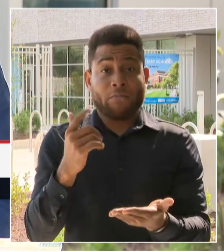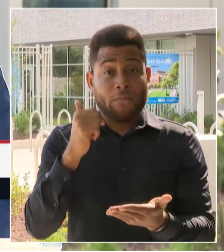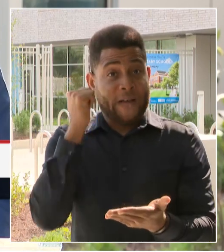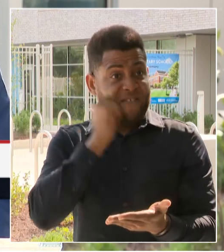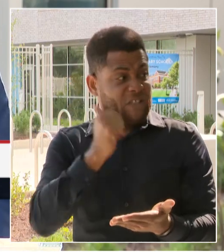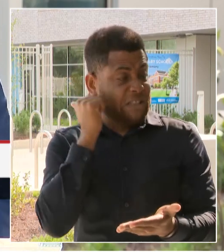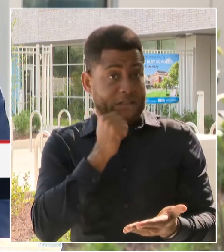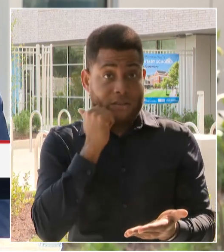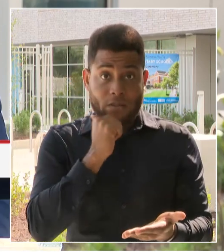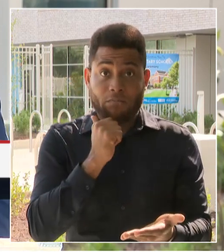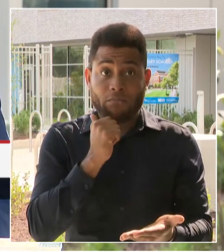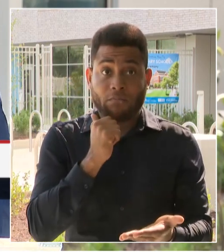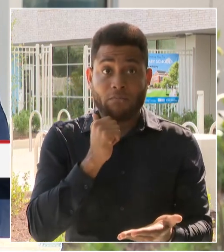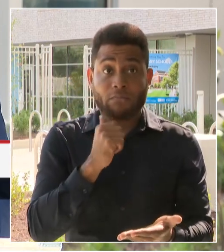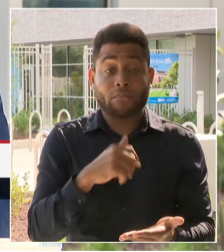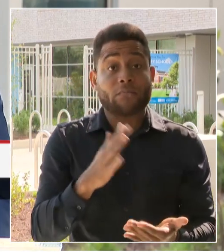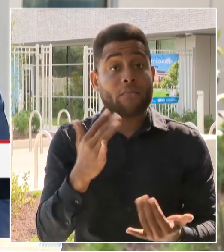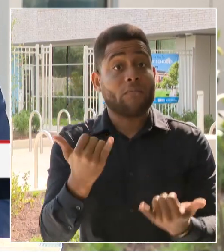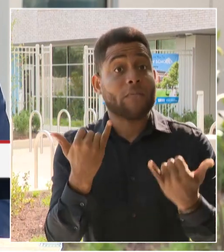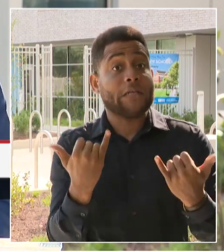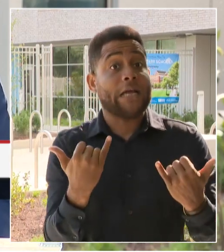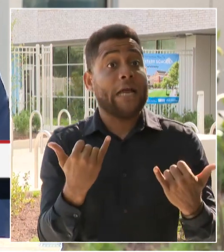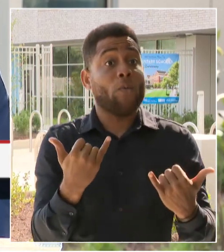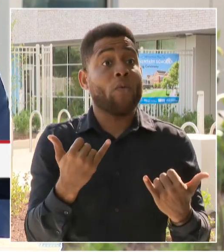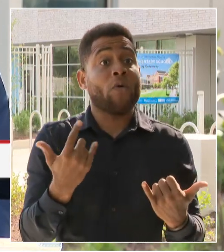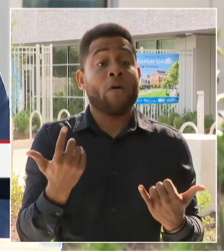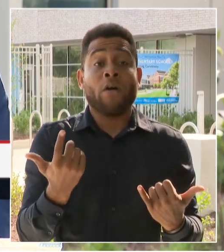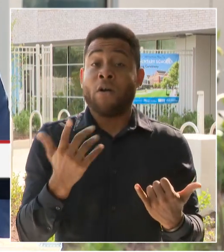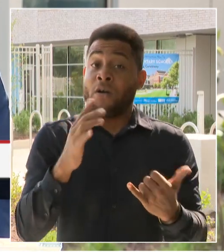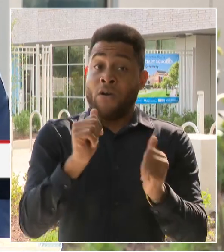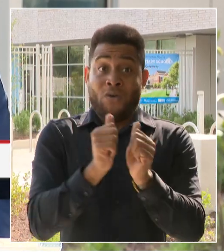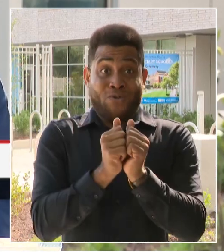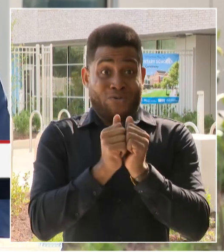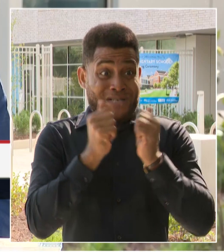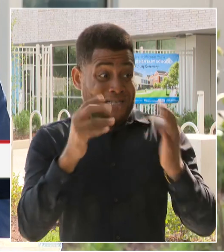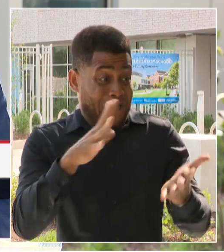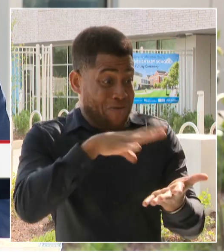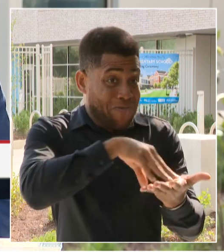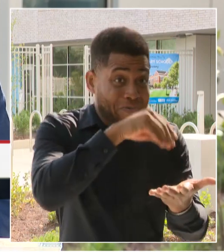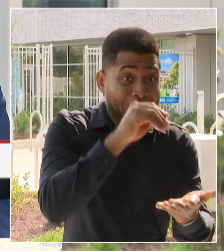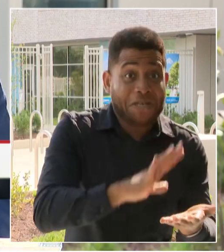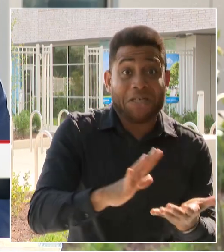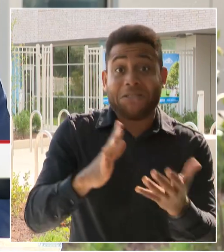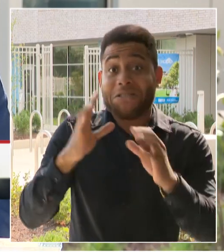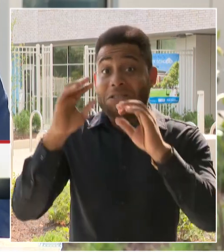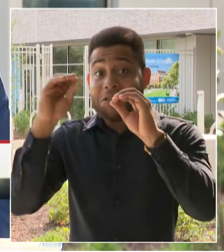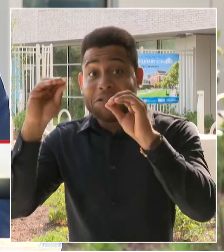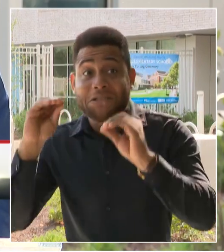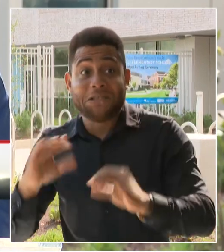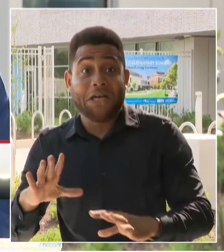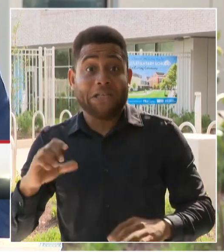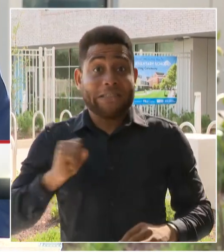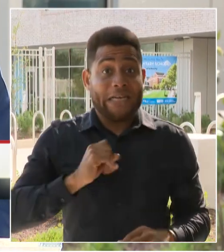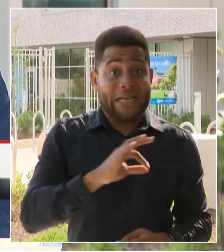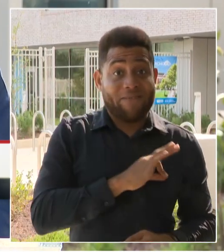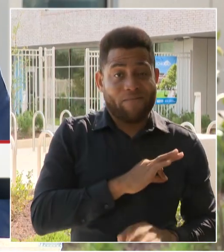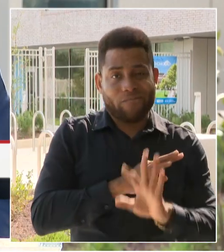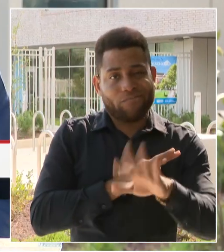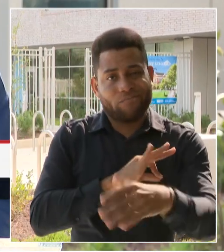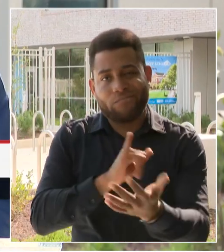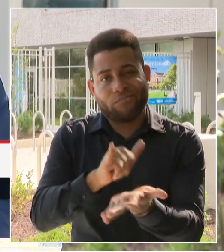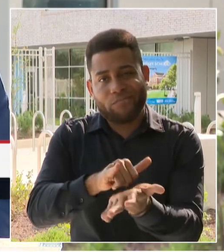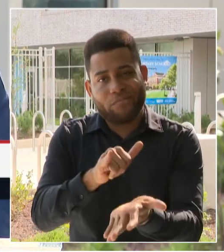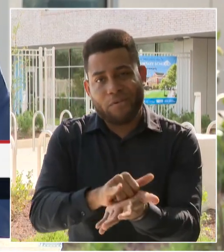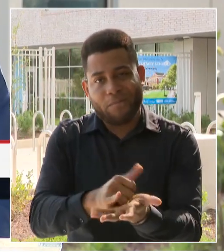be possible without our students, our incredible families, educators, and staff that are here. Thank you for being the heart and soul